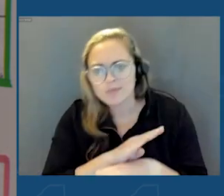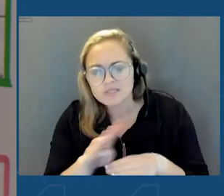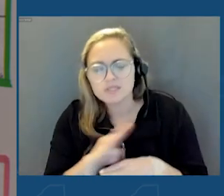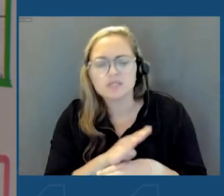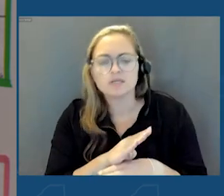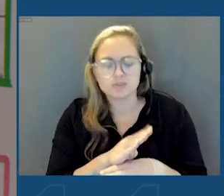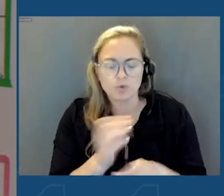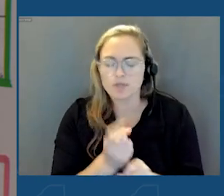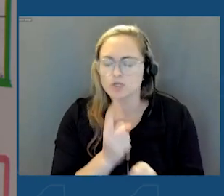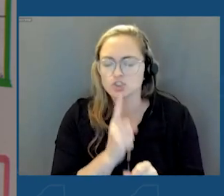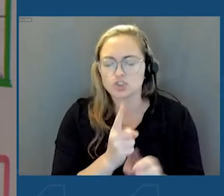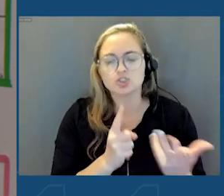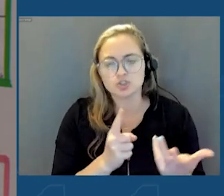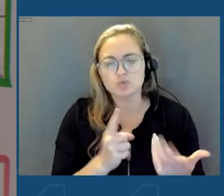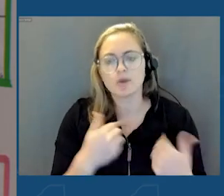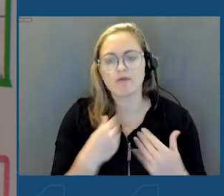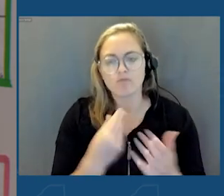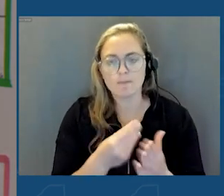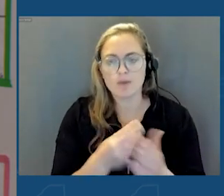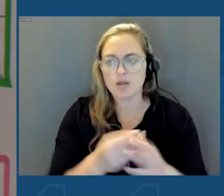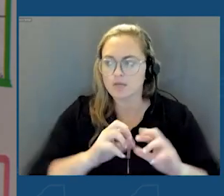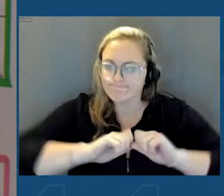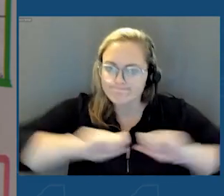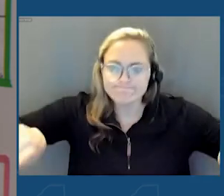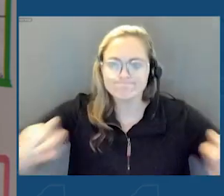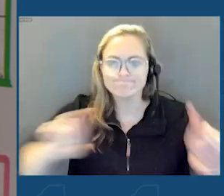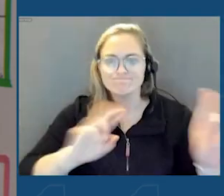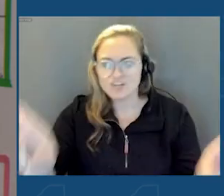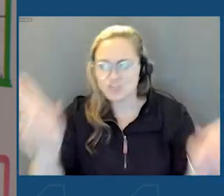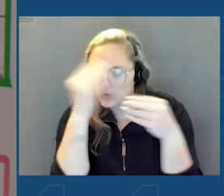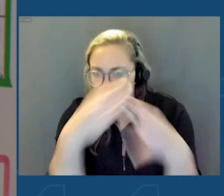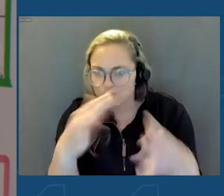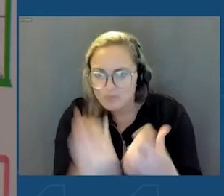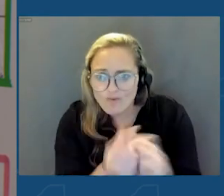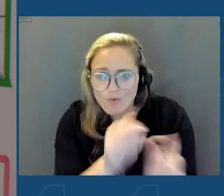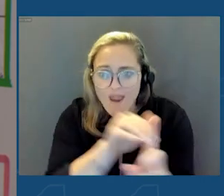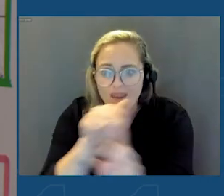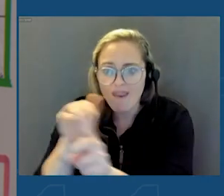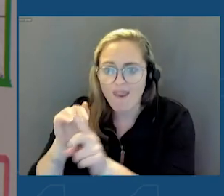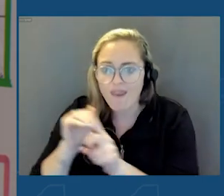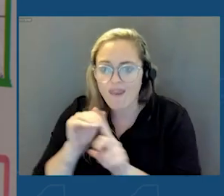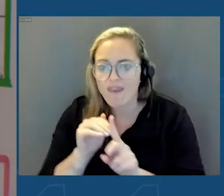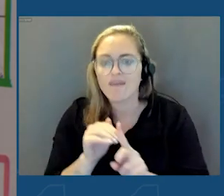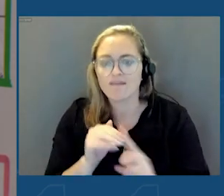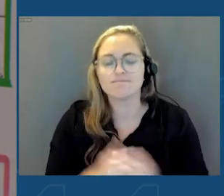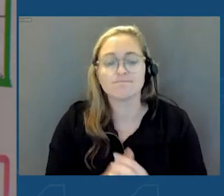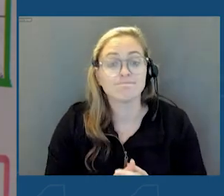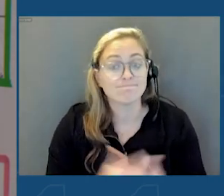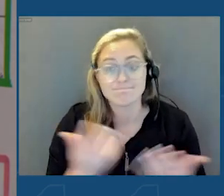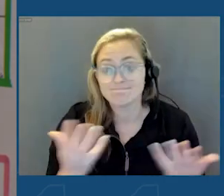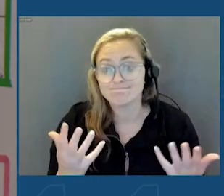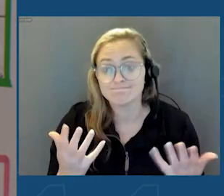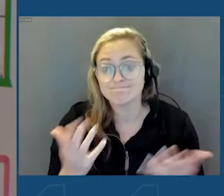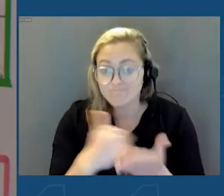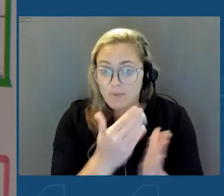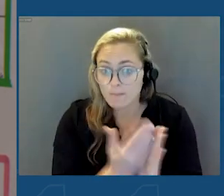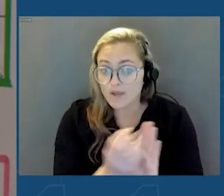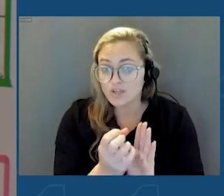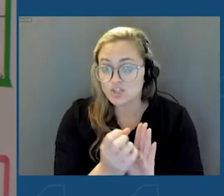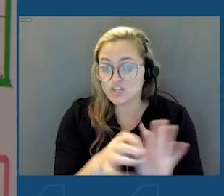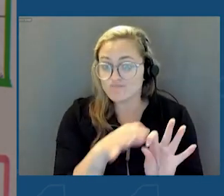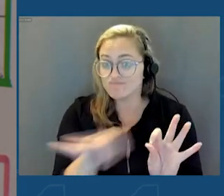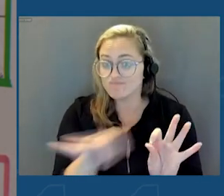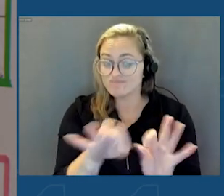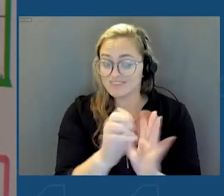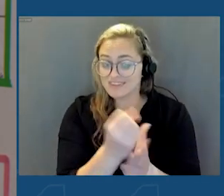sure that we get the money out the door, so help get the word out. Everybody here, please help us, because a budget is a statement of a state's priorities,